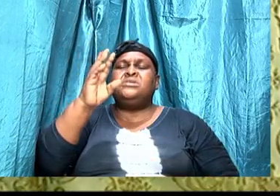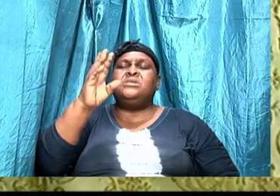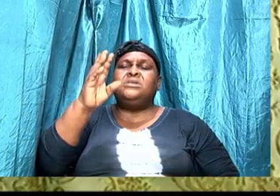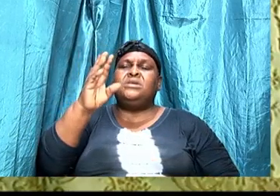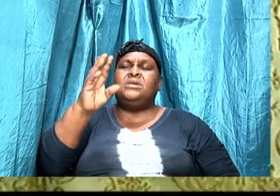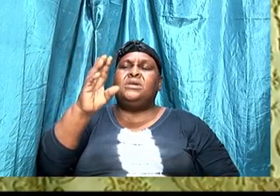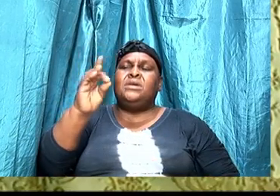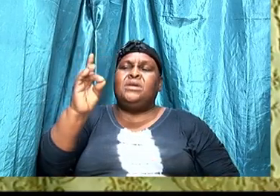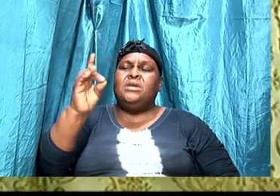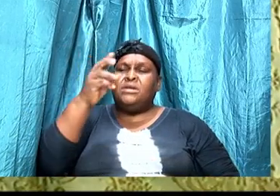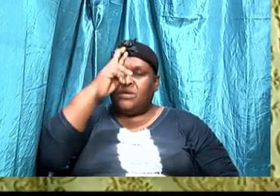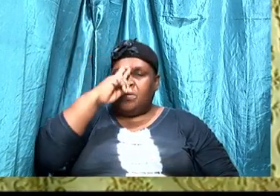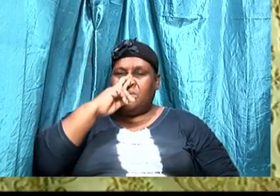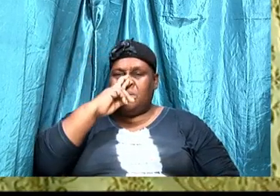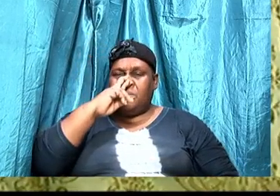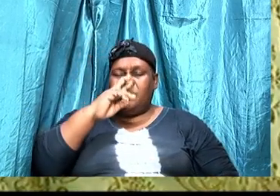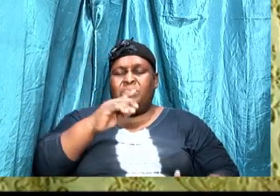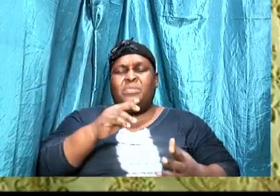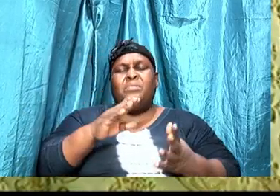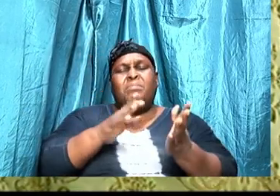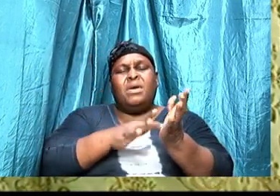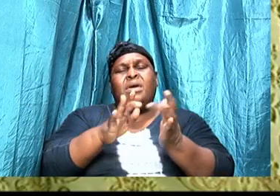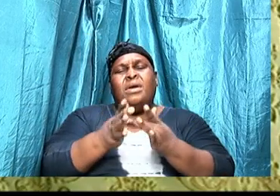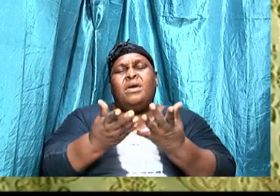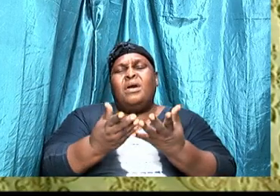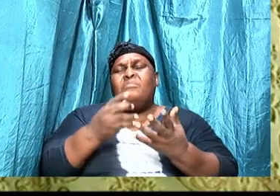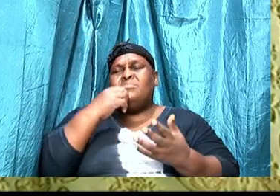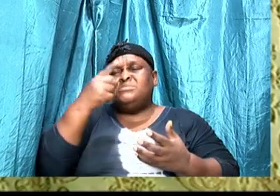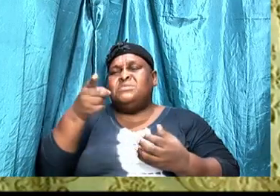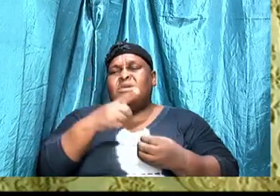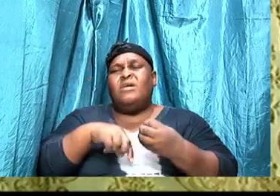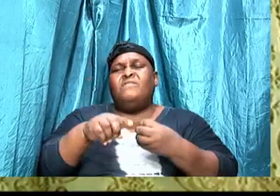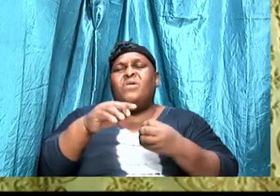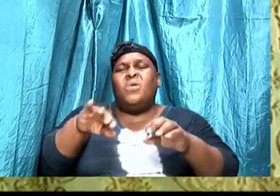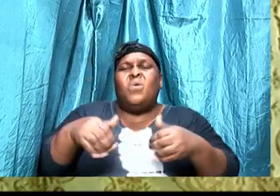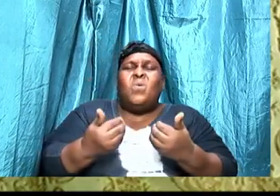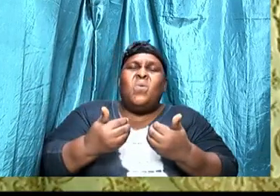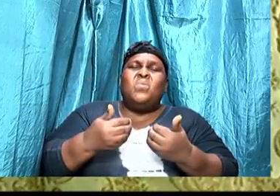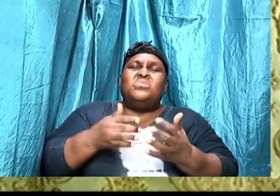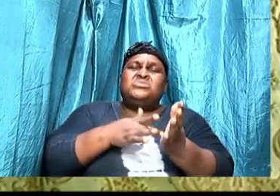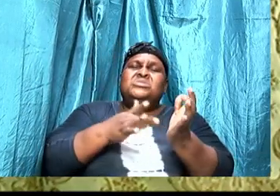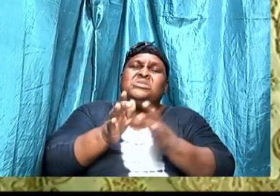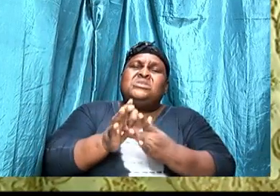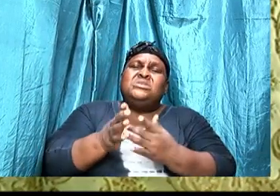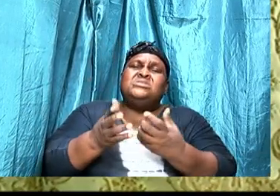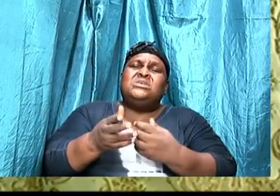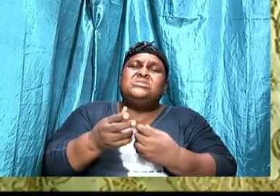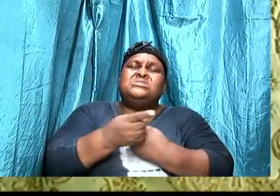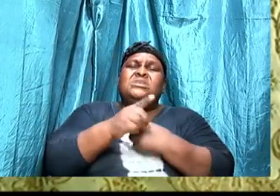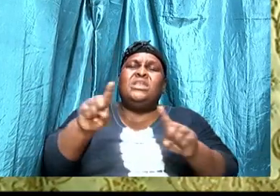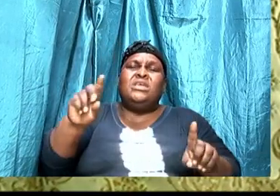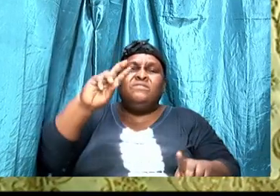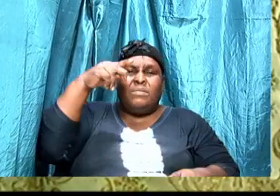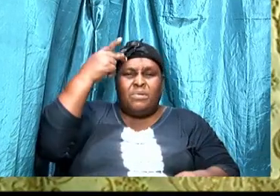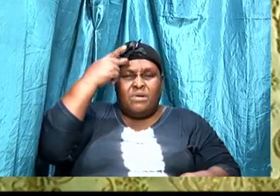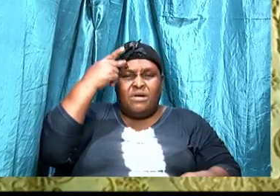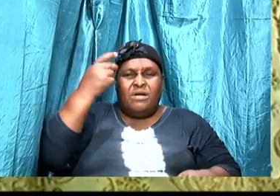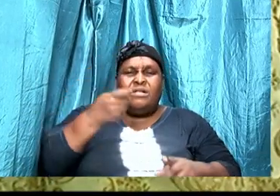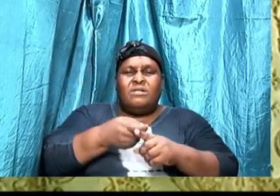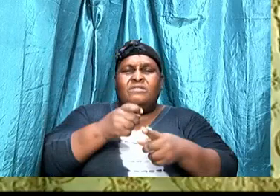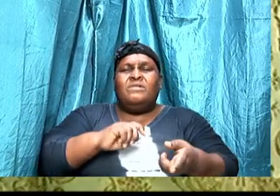about how Christ really has delivered him from the body of death, and that Christ